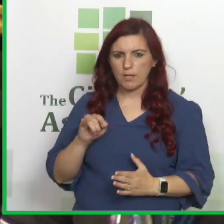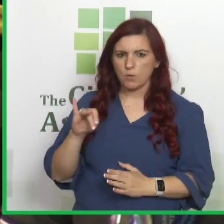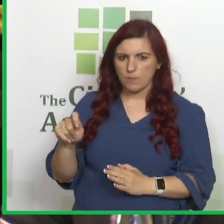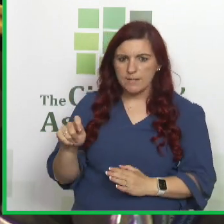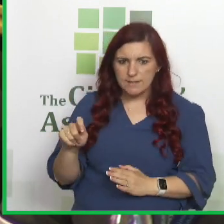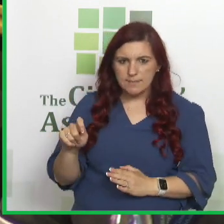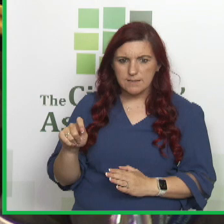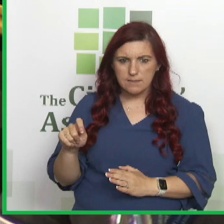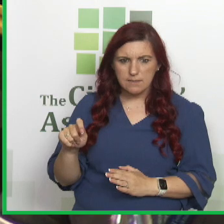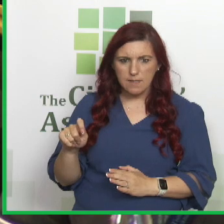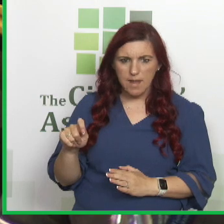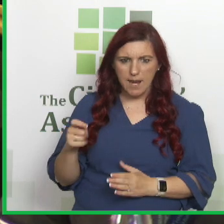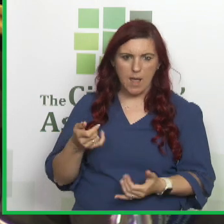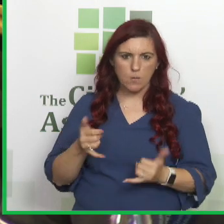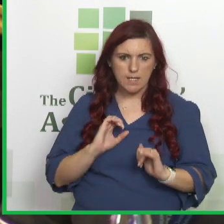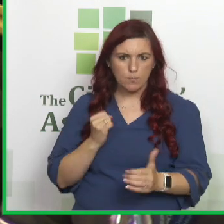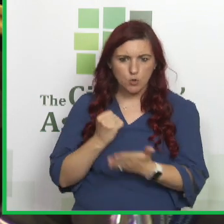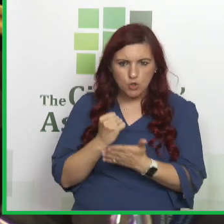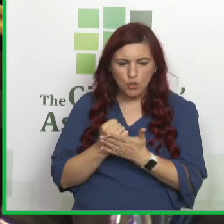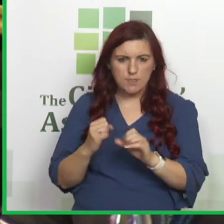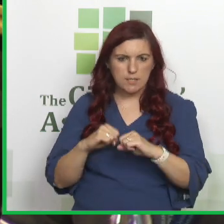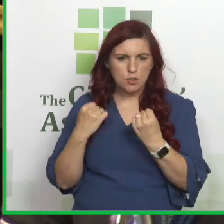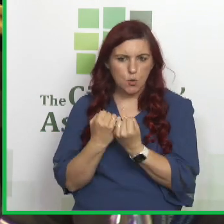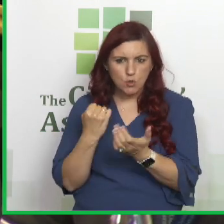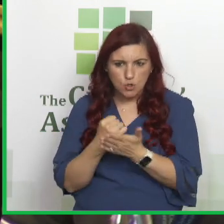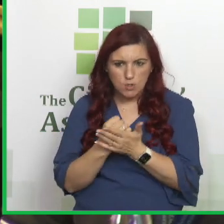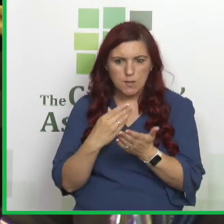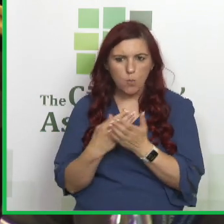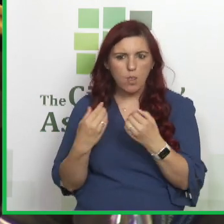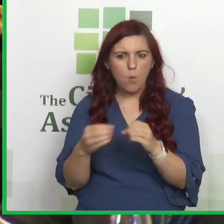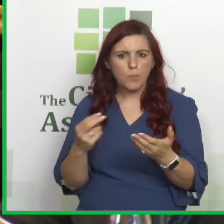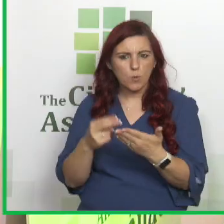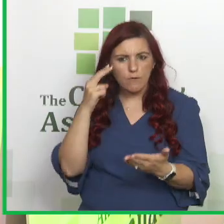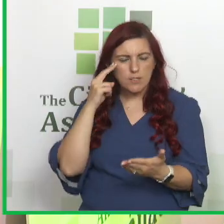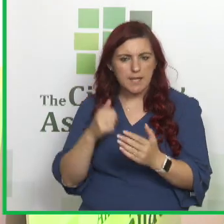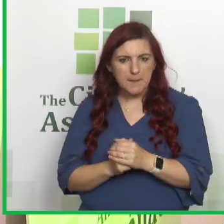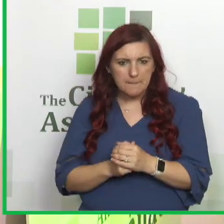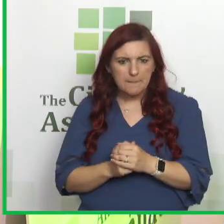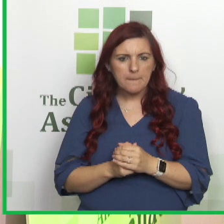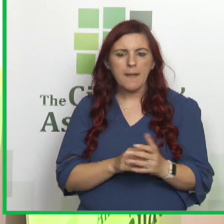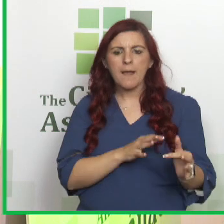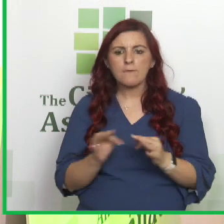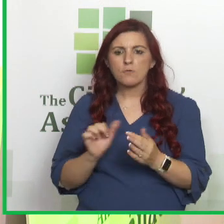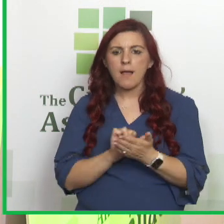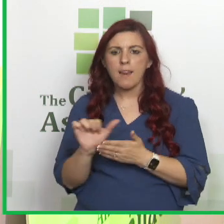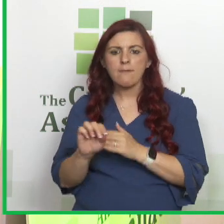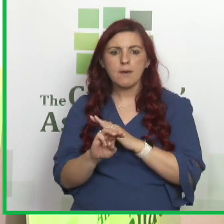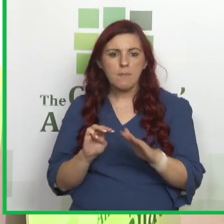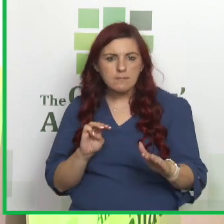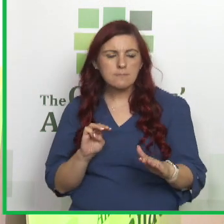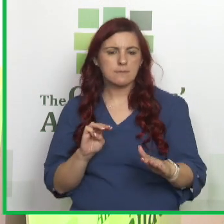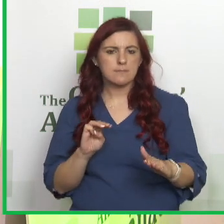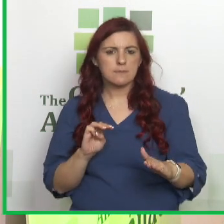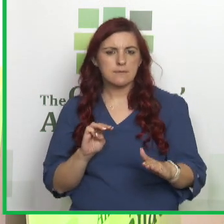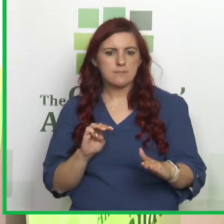to study social studies with the Open University. After serving 11 months, I was